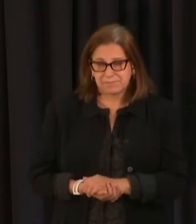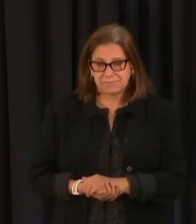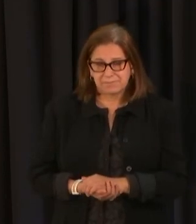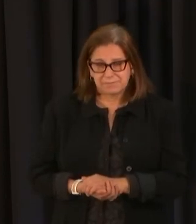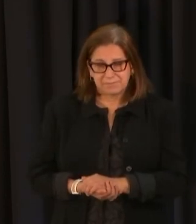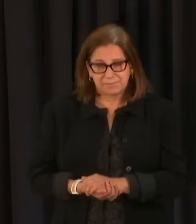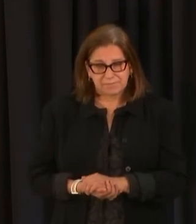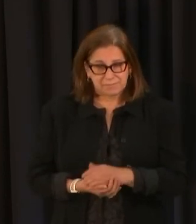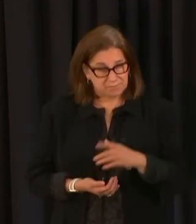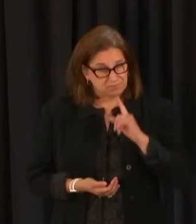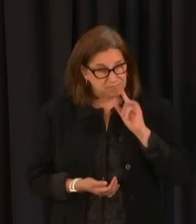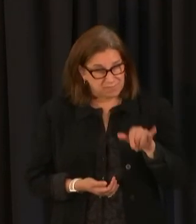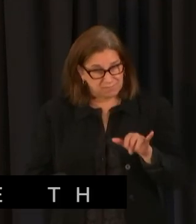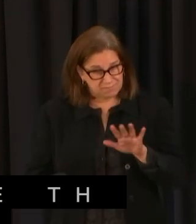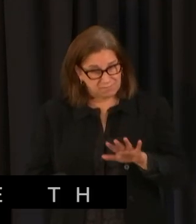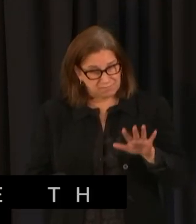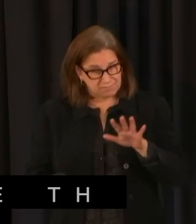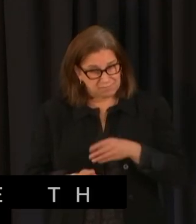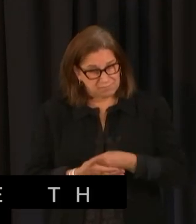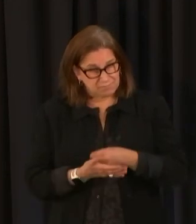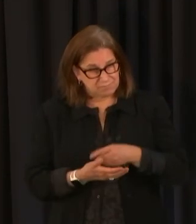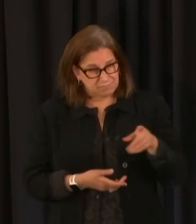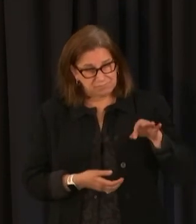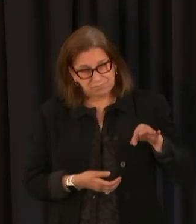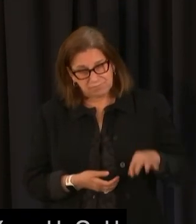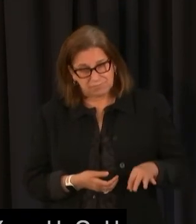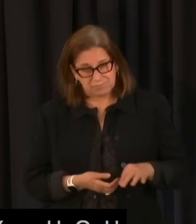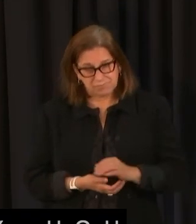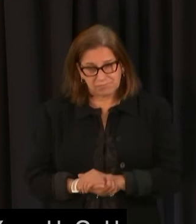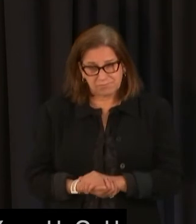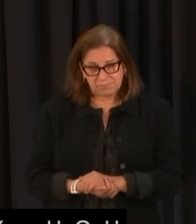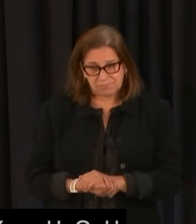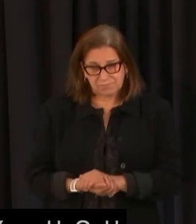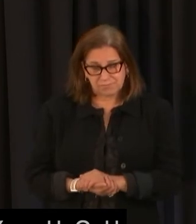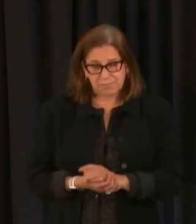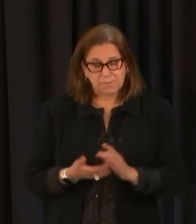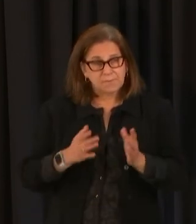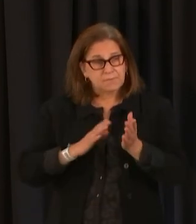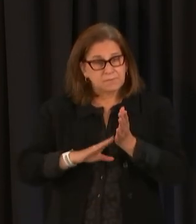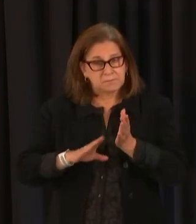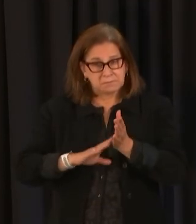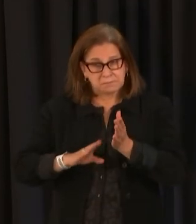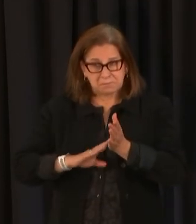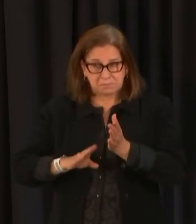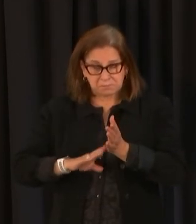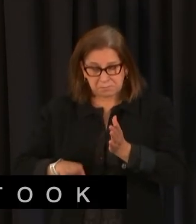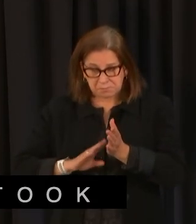know roughly how much it would be if people took advantage of this? Of the amnesty program, Yes, ma'am.